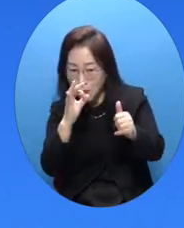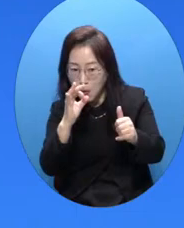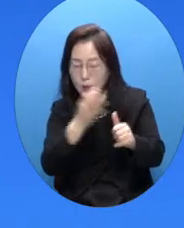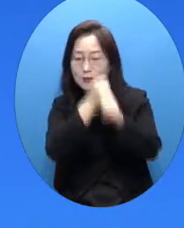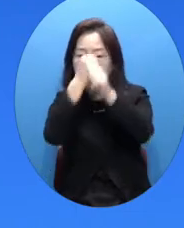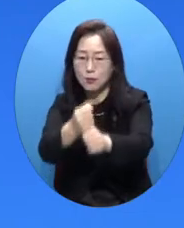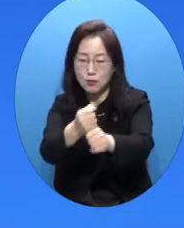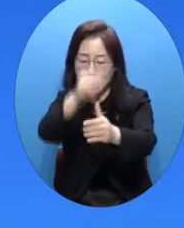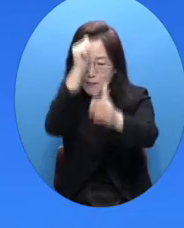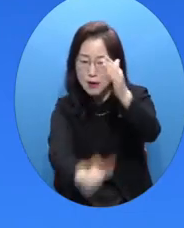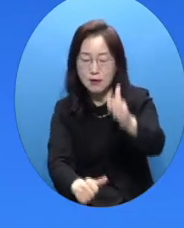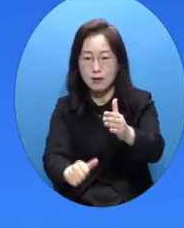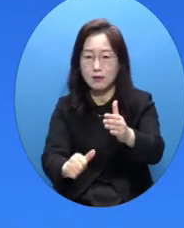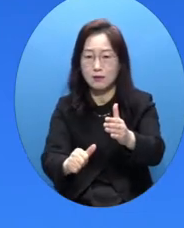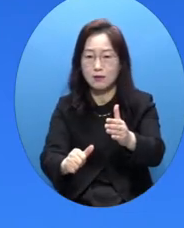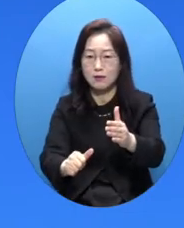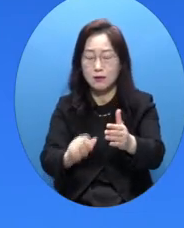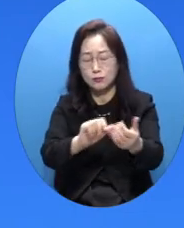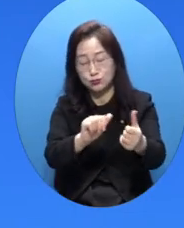death